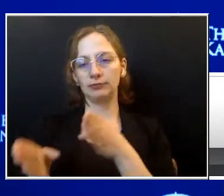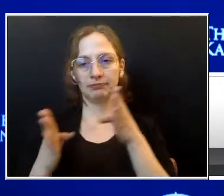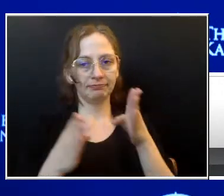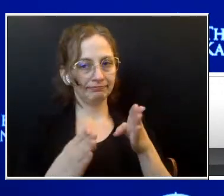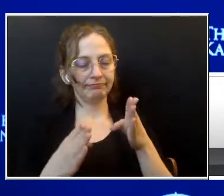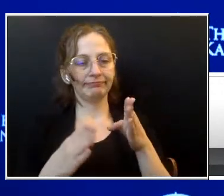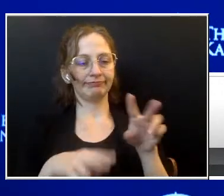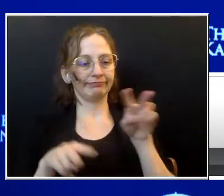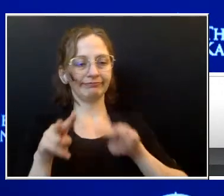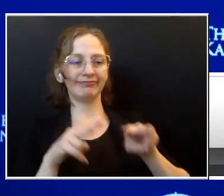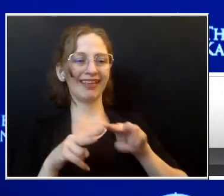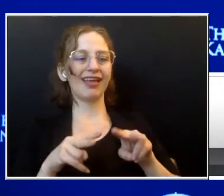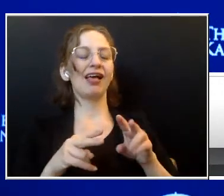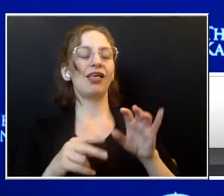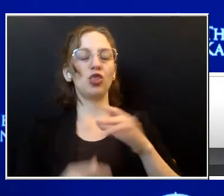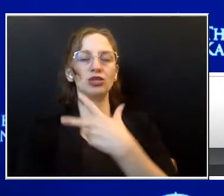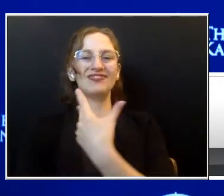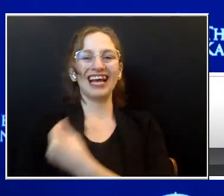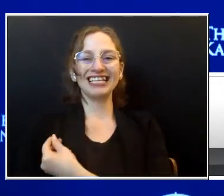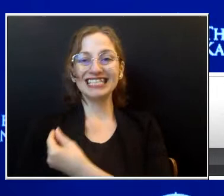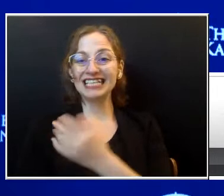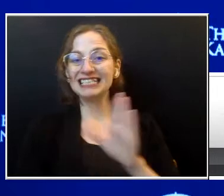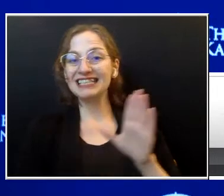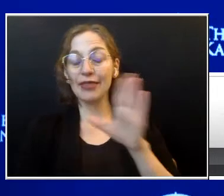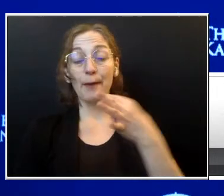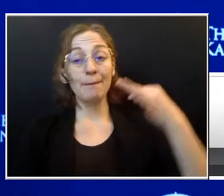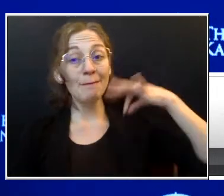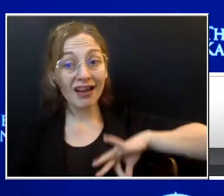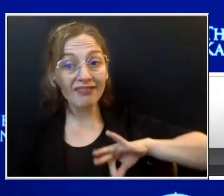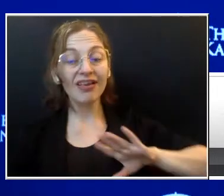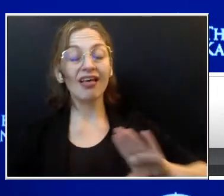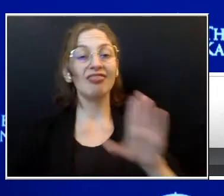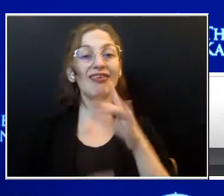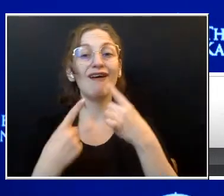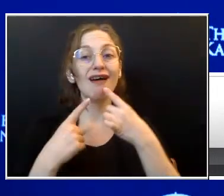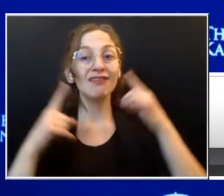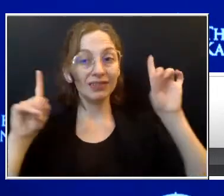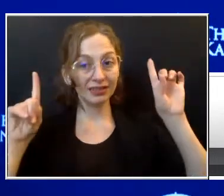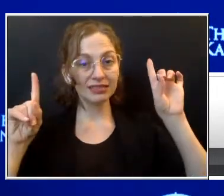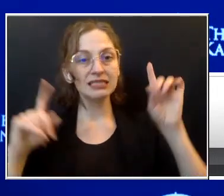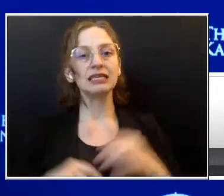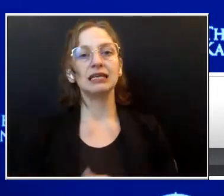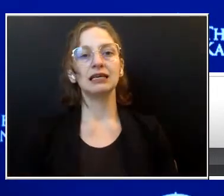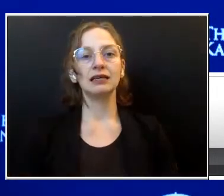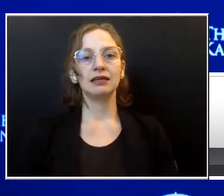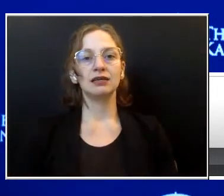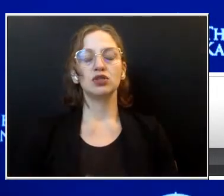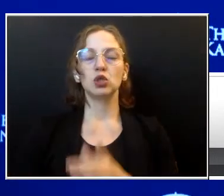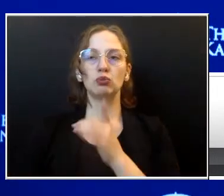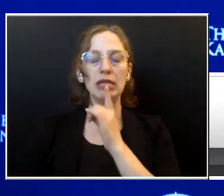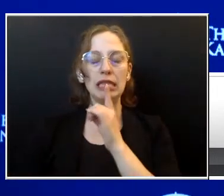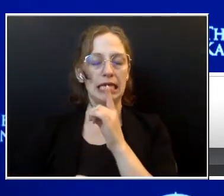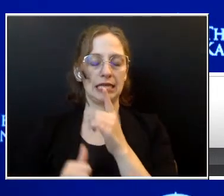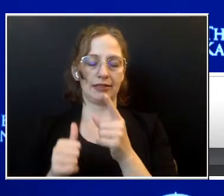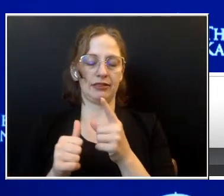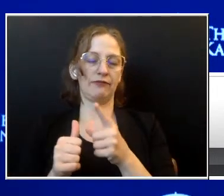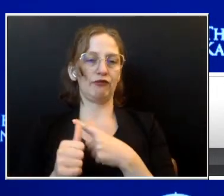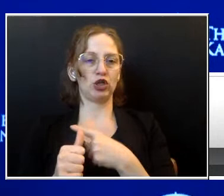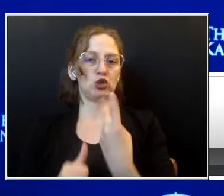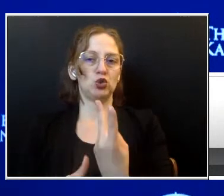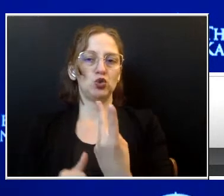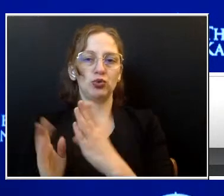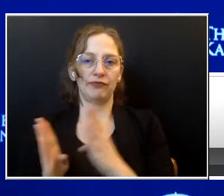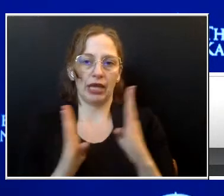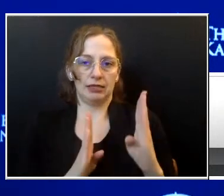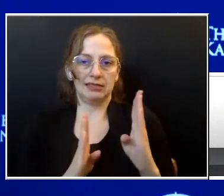of those vaccines, those phase 3 trials. These were more for safety and just looking if you develop an immune response. It does seem to.